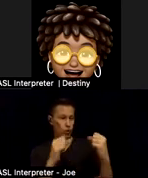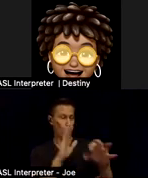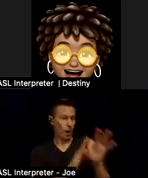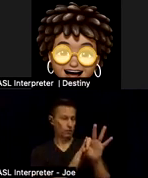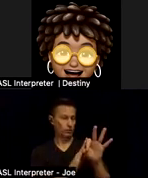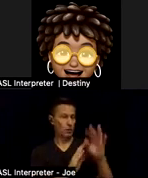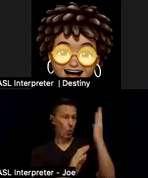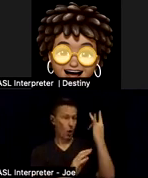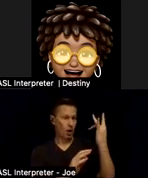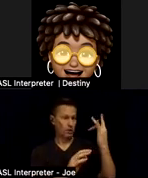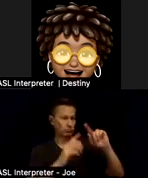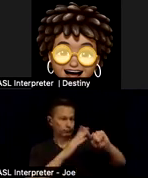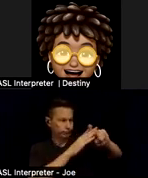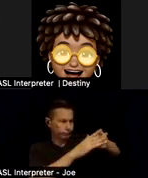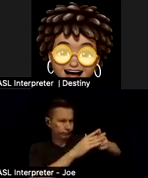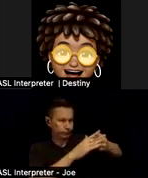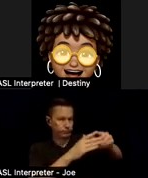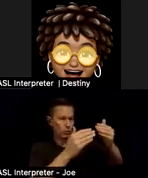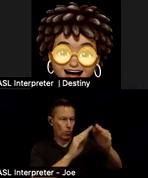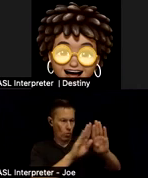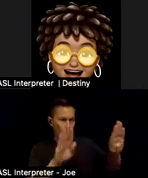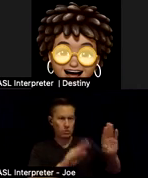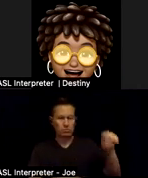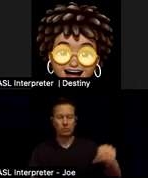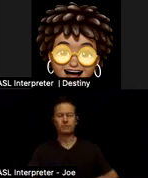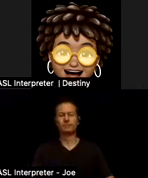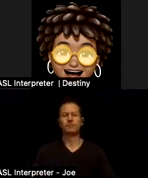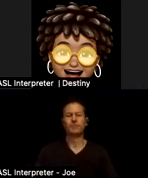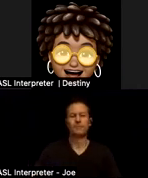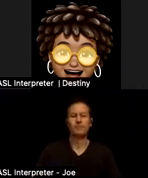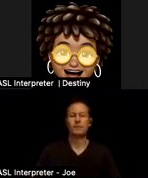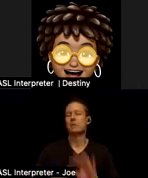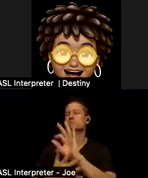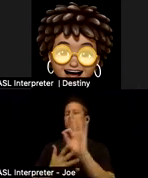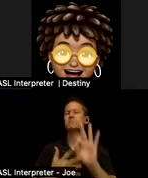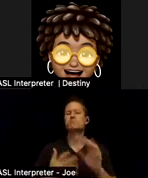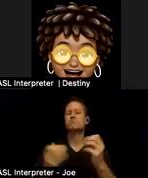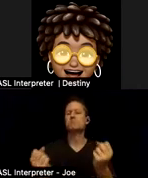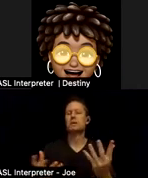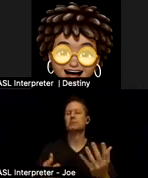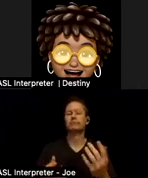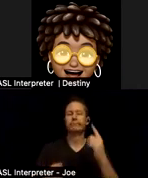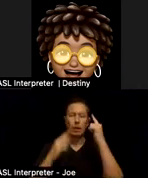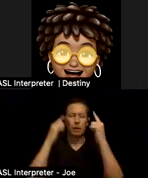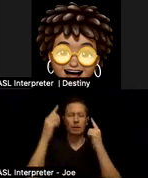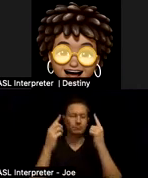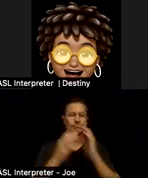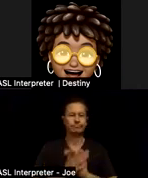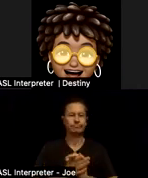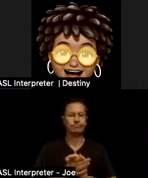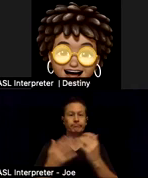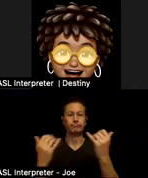really bolting your TV to, onto that. All right, great. Yep. So multiple options for you guys, something to think about. So now we've done that, we'll then